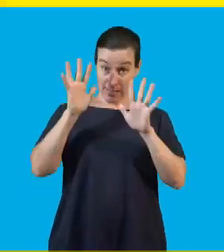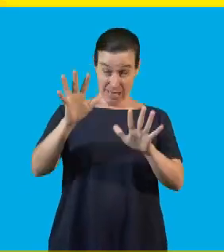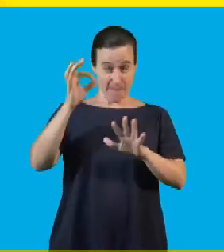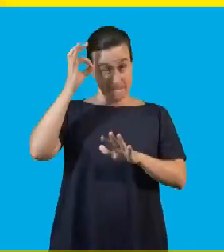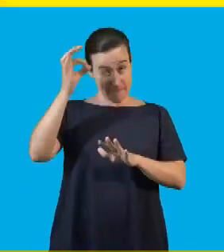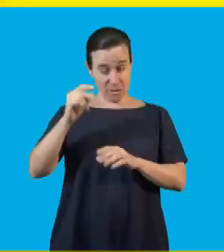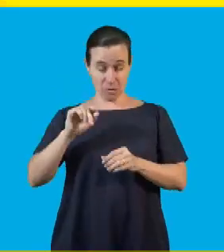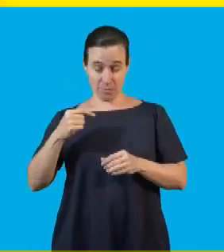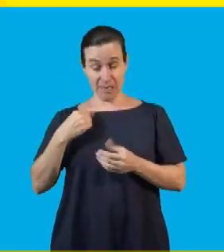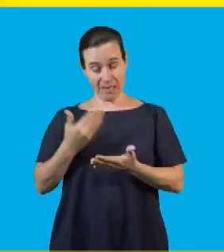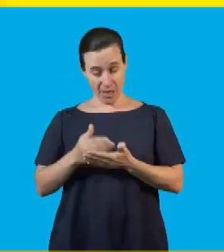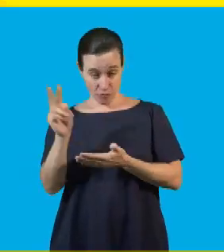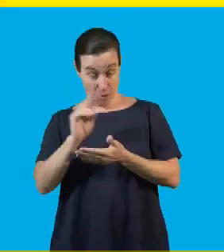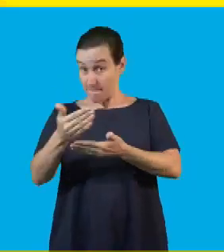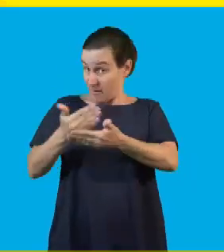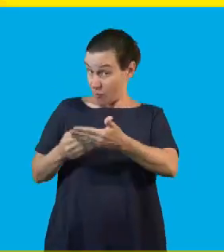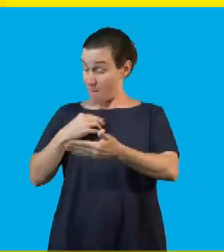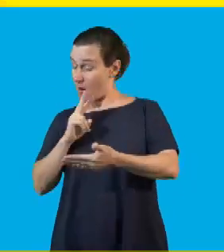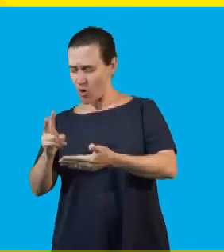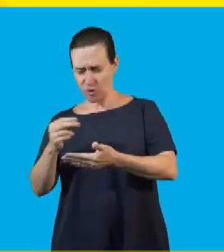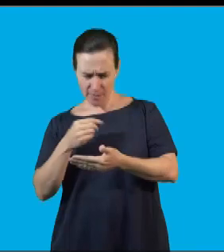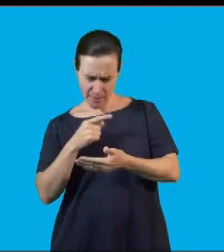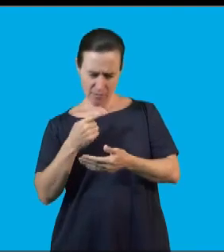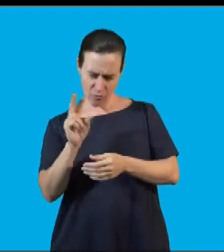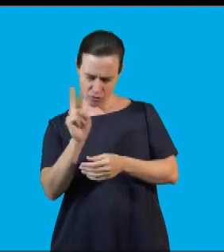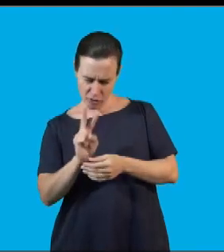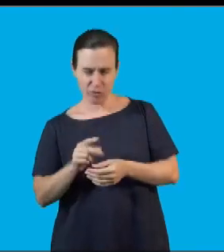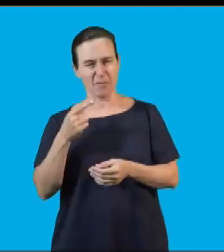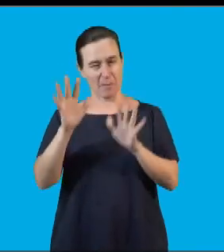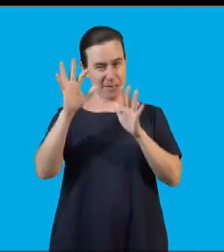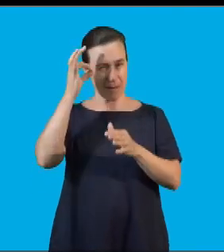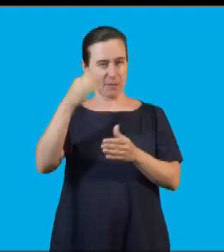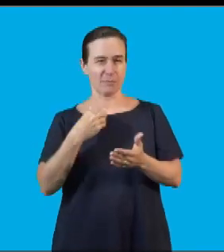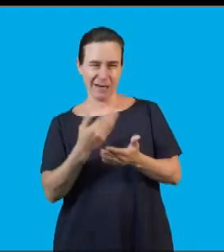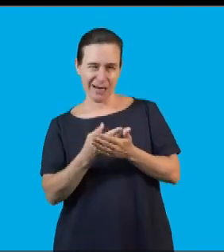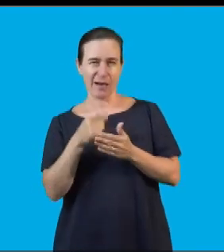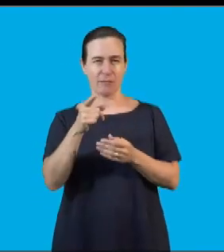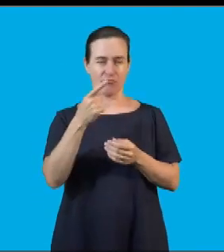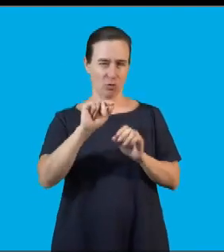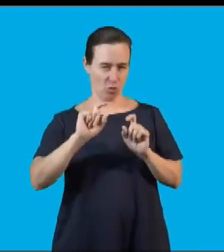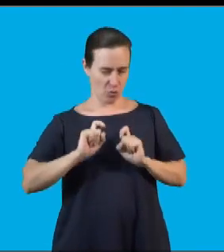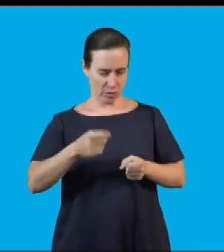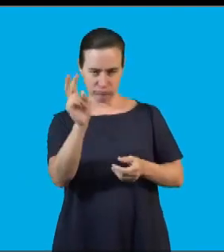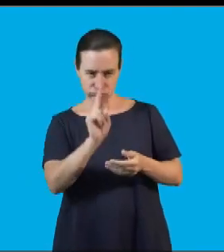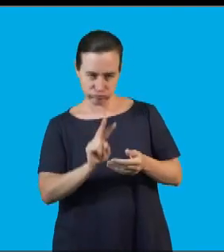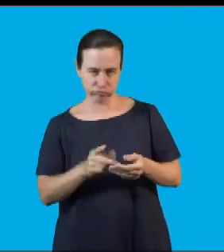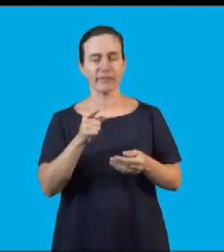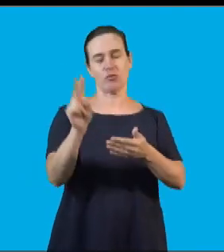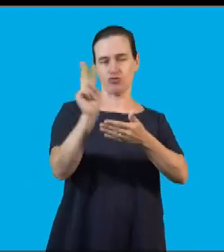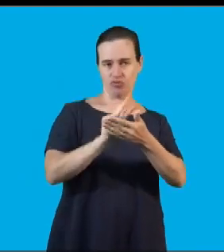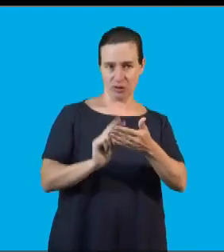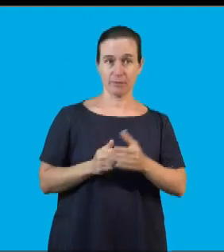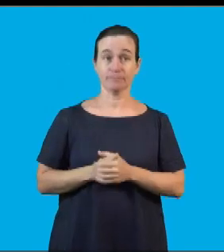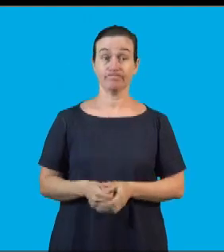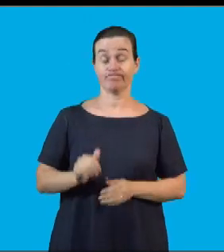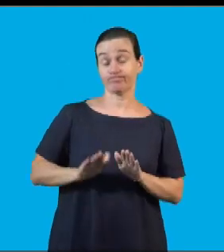reading time before you are allowed to start writing. Step 3 is asking yourself leading questions. While